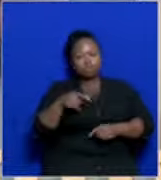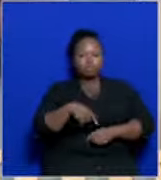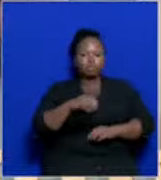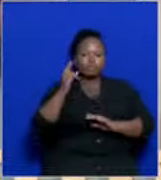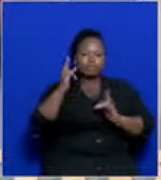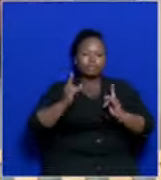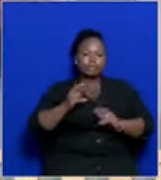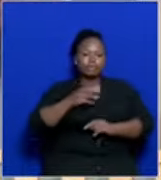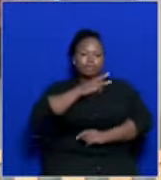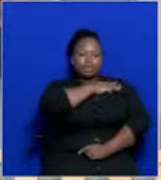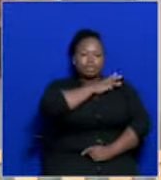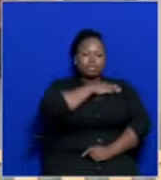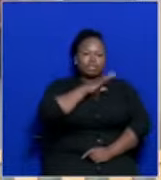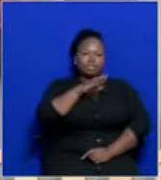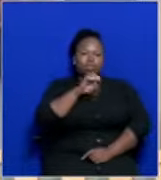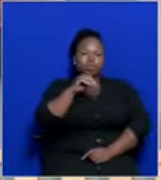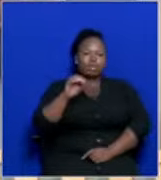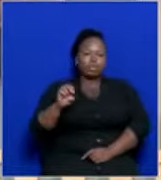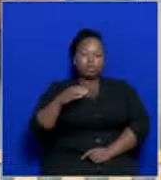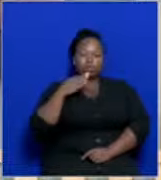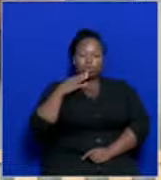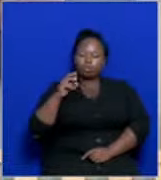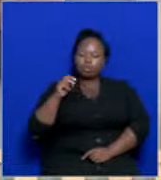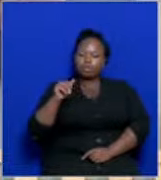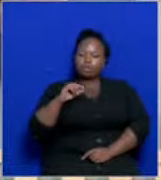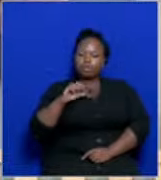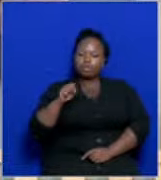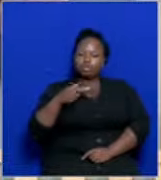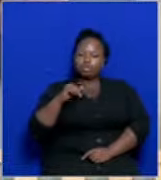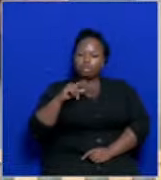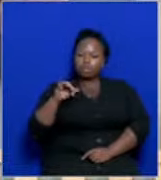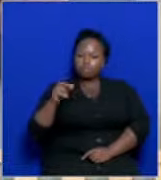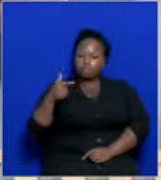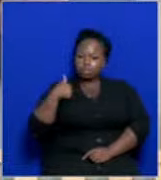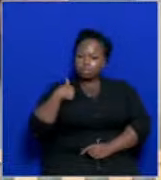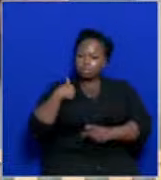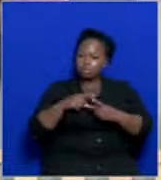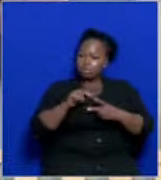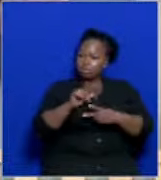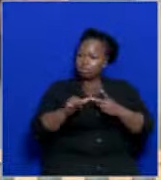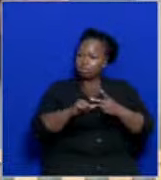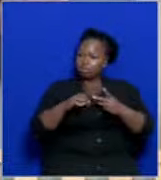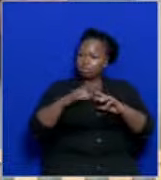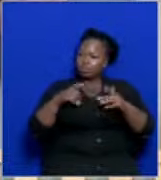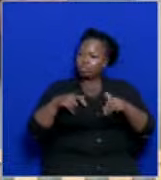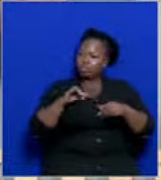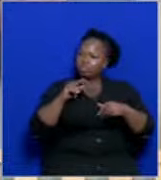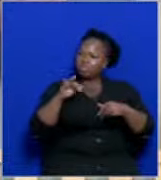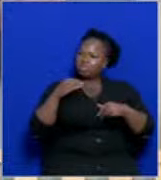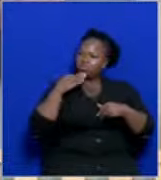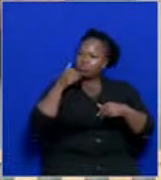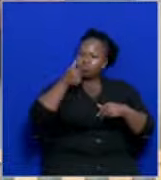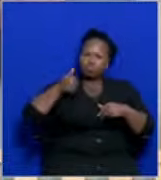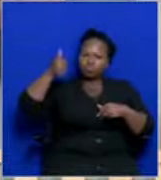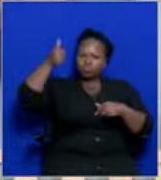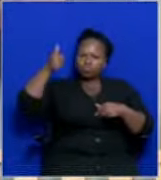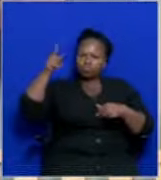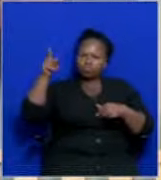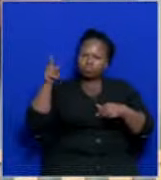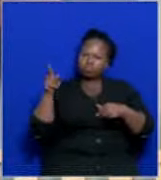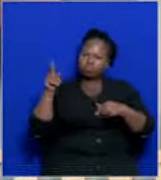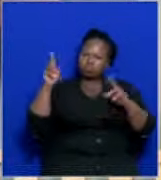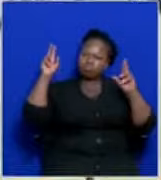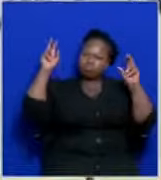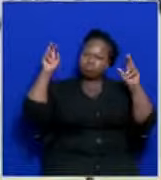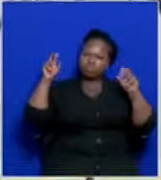COE, Dr. Mashazi, that myself and Deputy Commissioner Spies are people who are pushing, quote unquote, the IPID